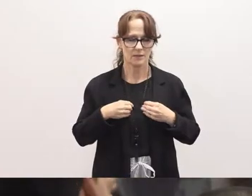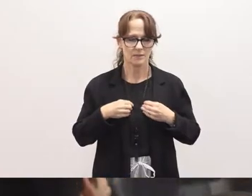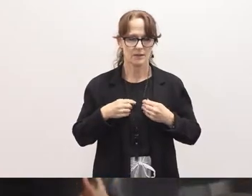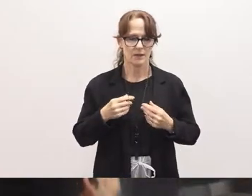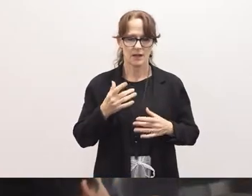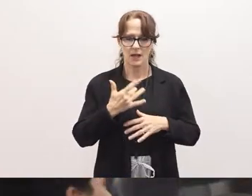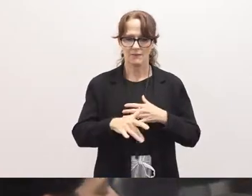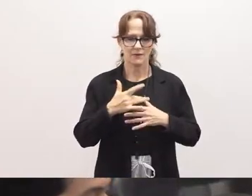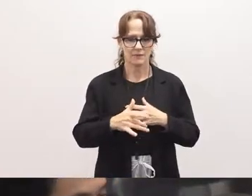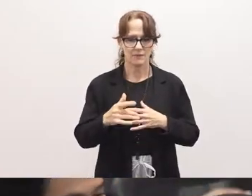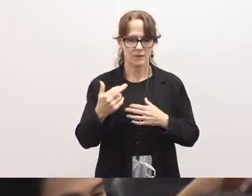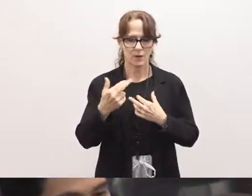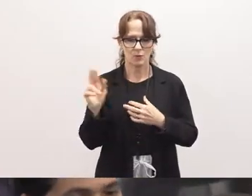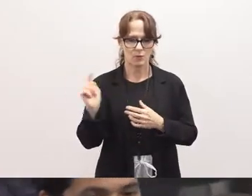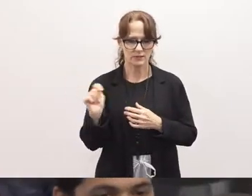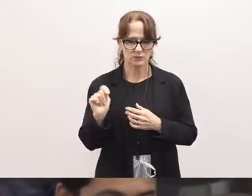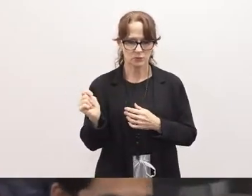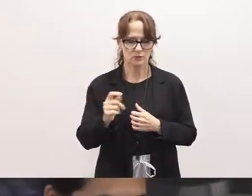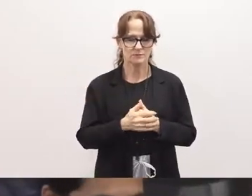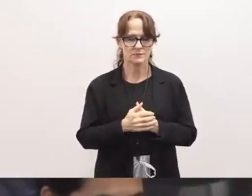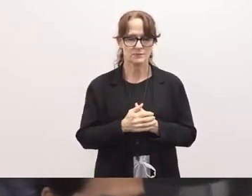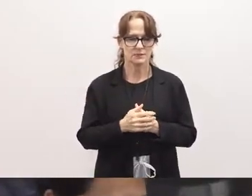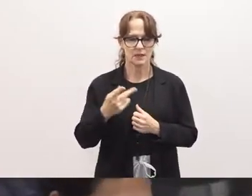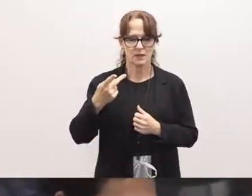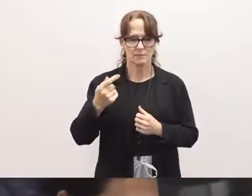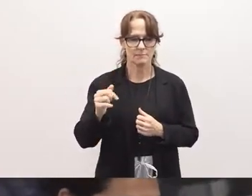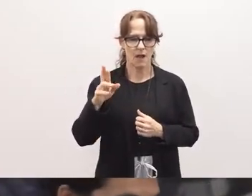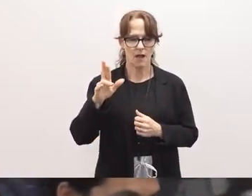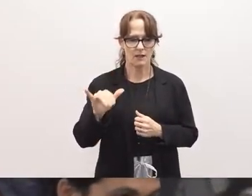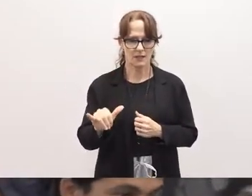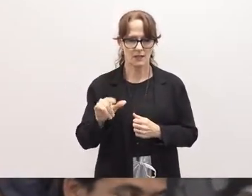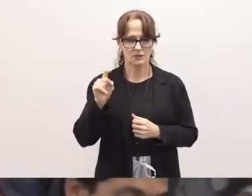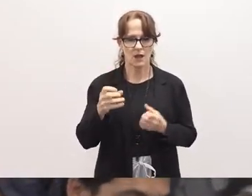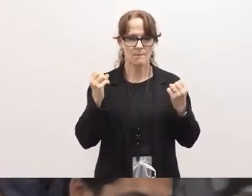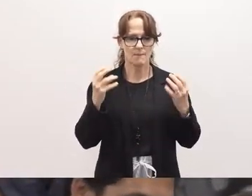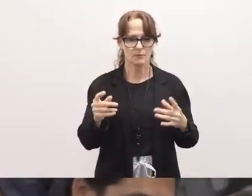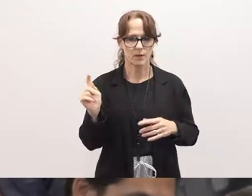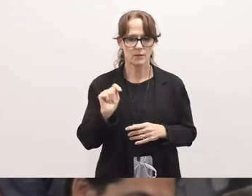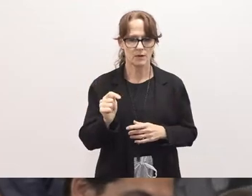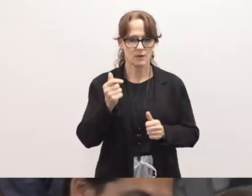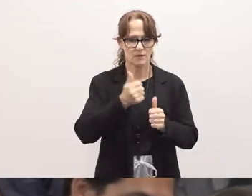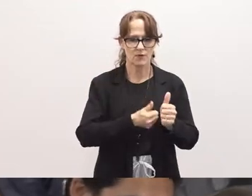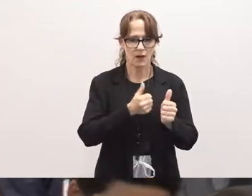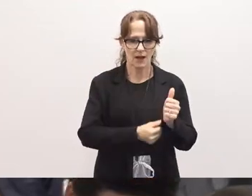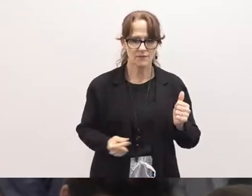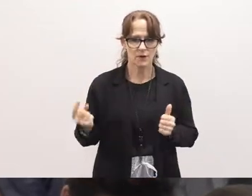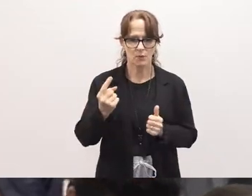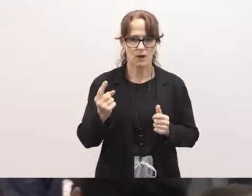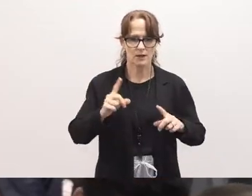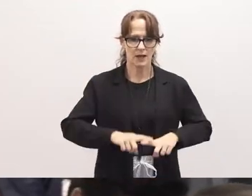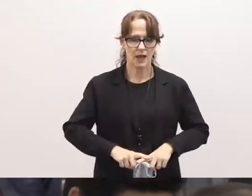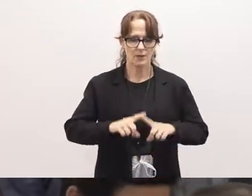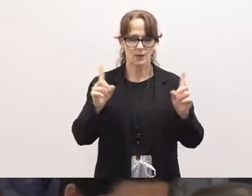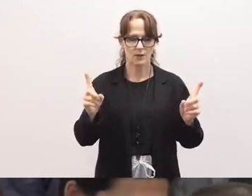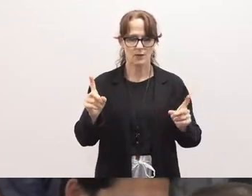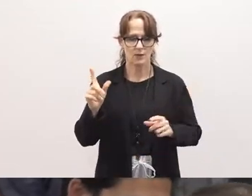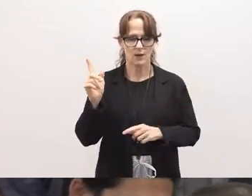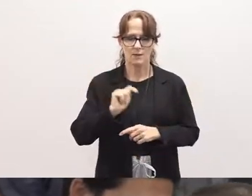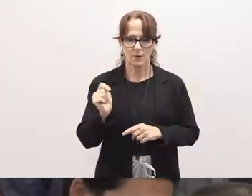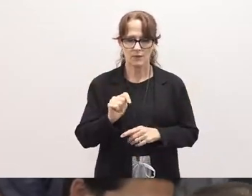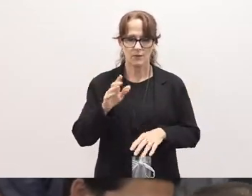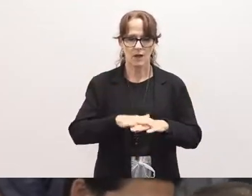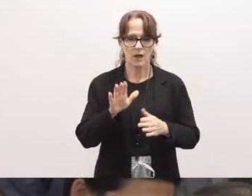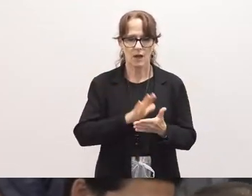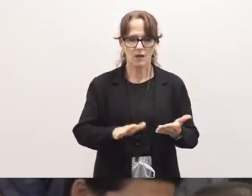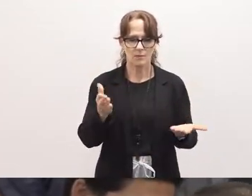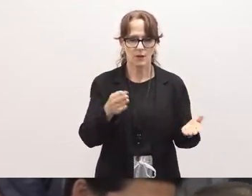lack of available restrooms. At Pauley, we should have multiple restrooms for everybody. However, restrooms on campus are